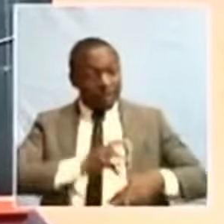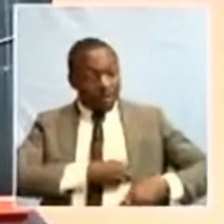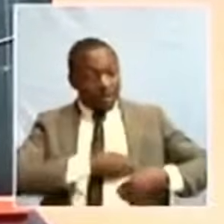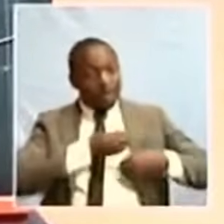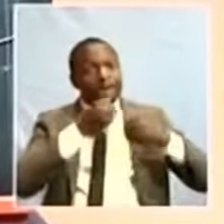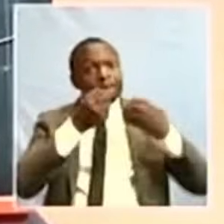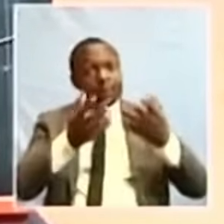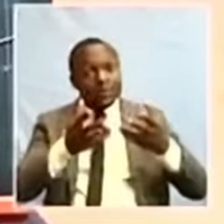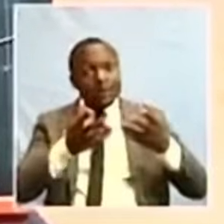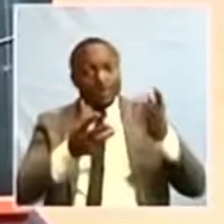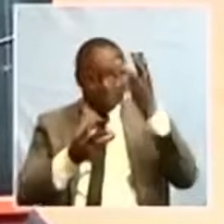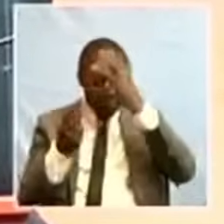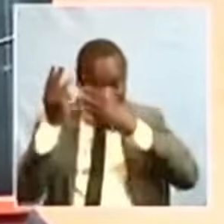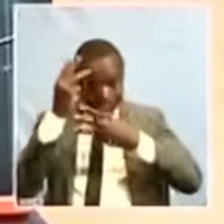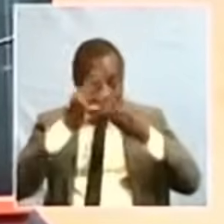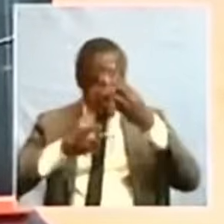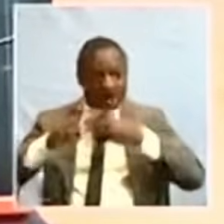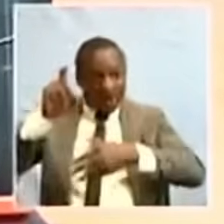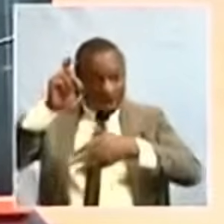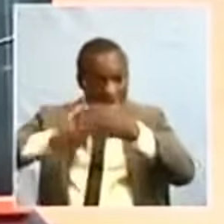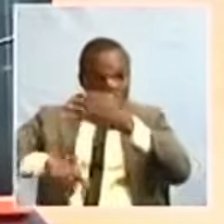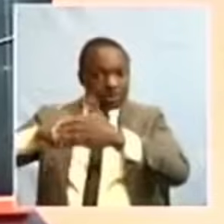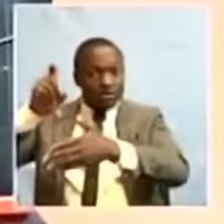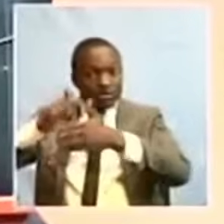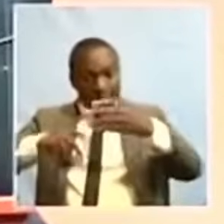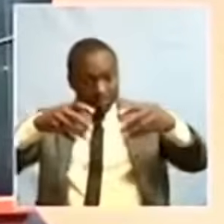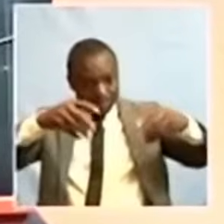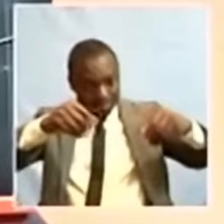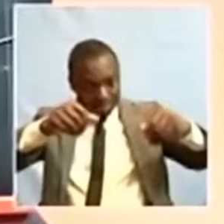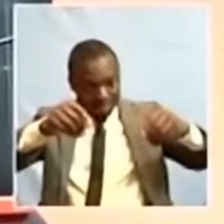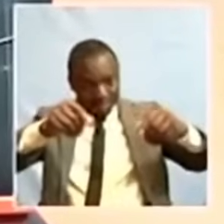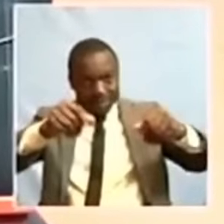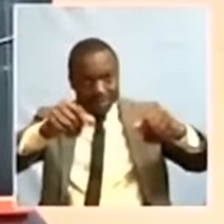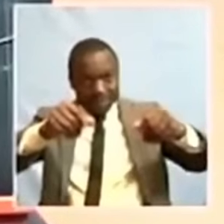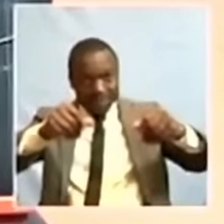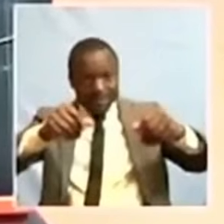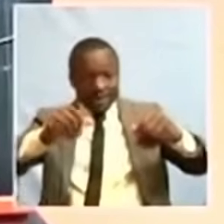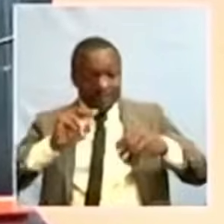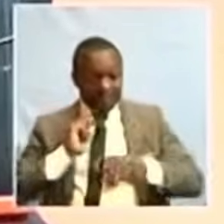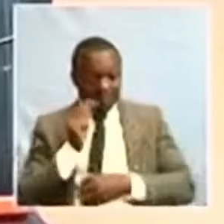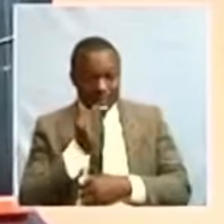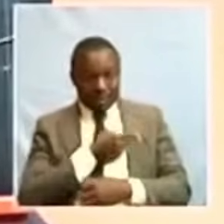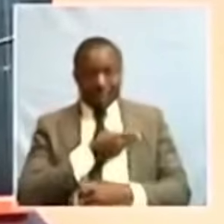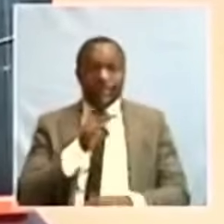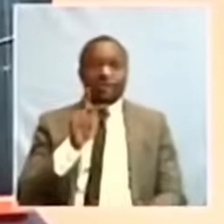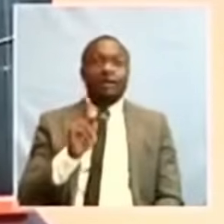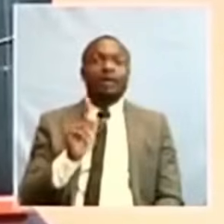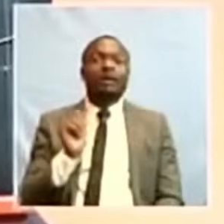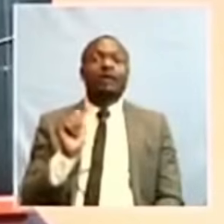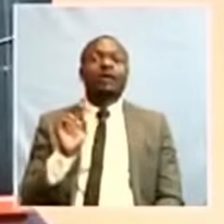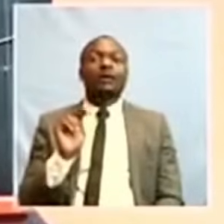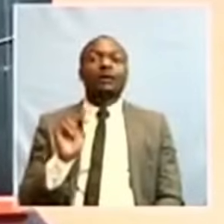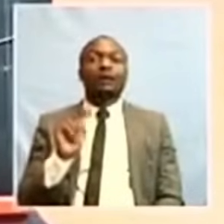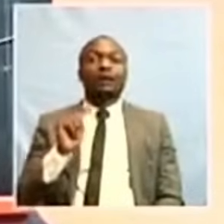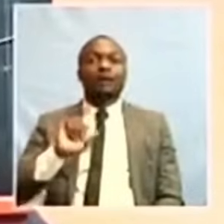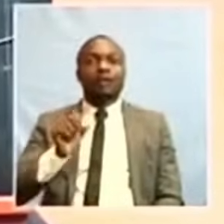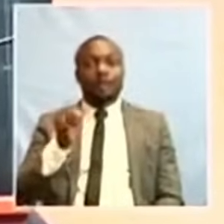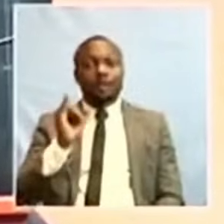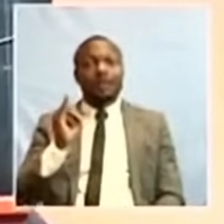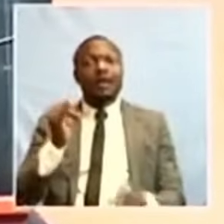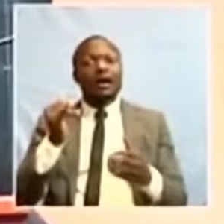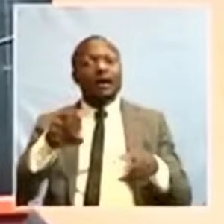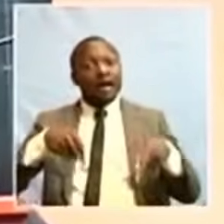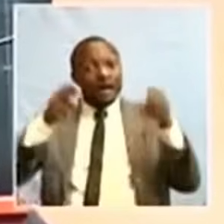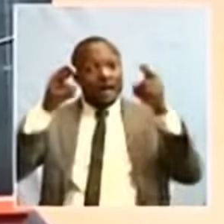concern on the cost of mealie meal. And for us in Kantanshi, we have highly